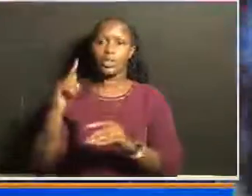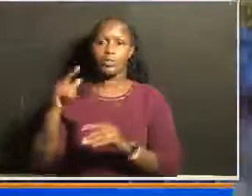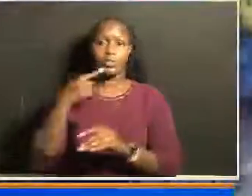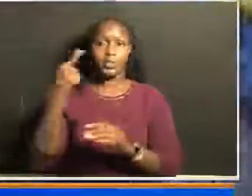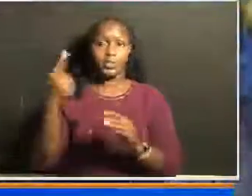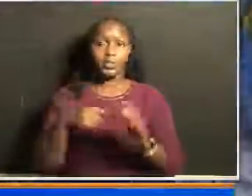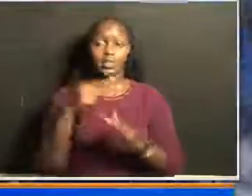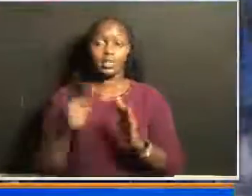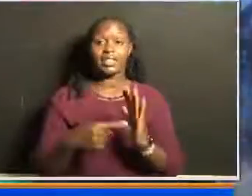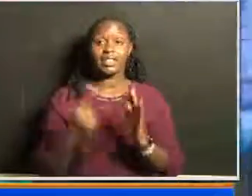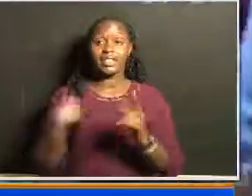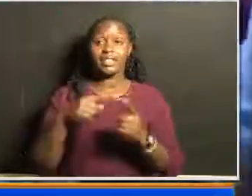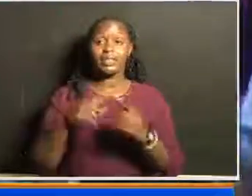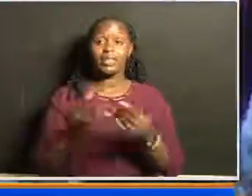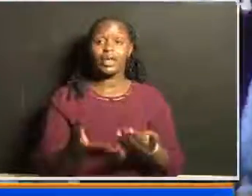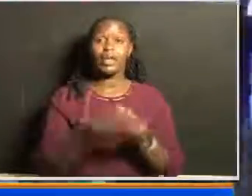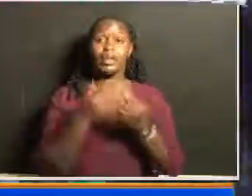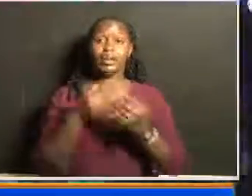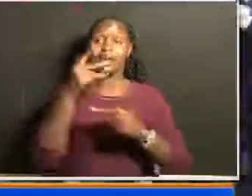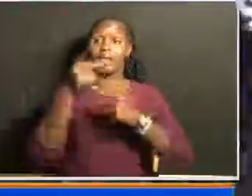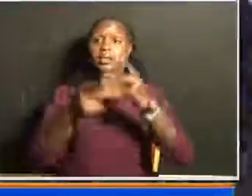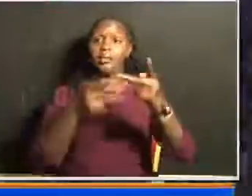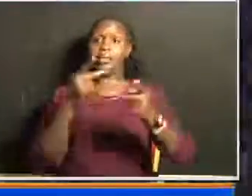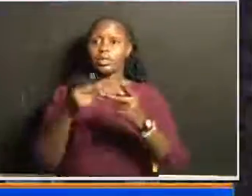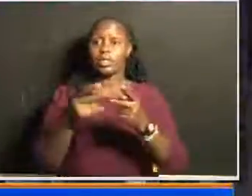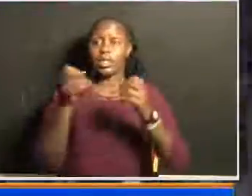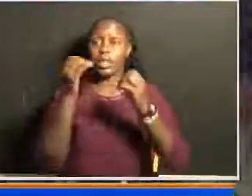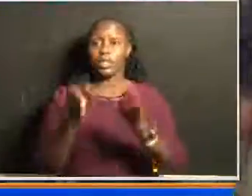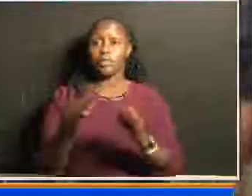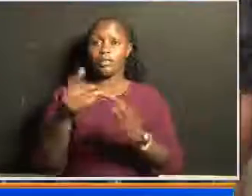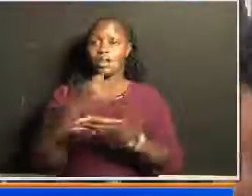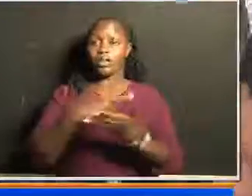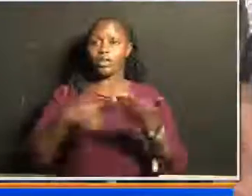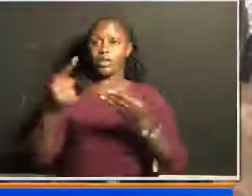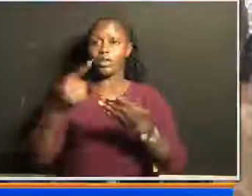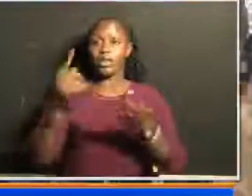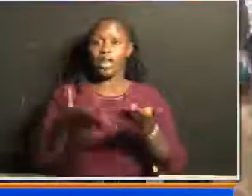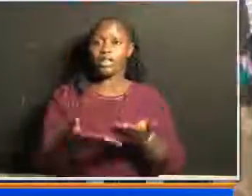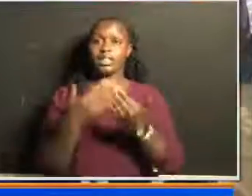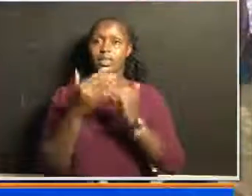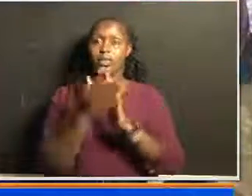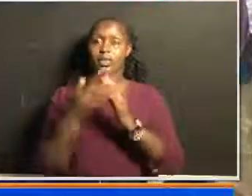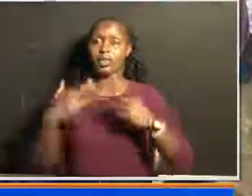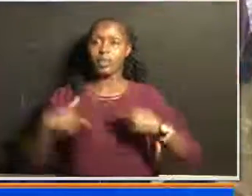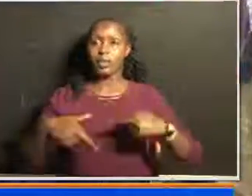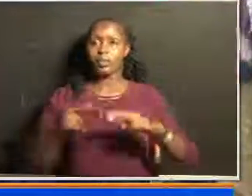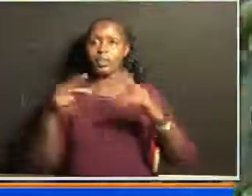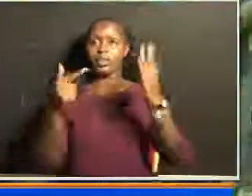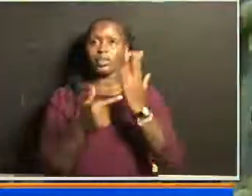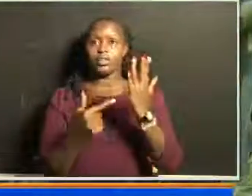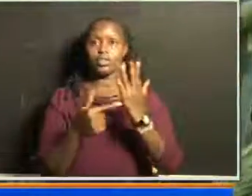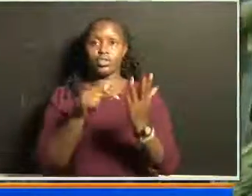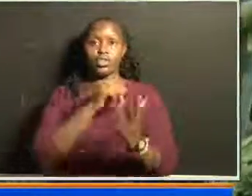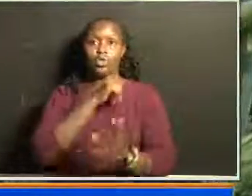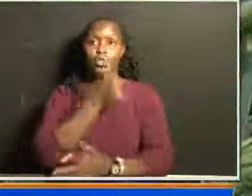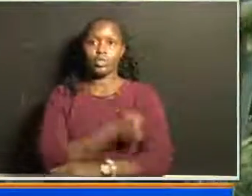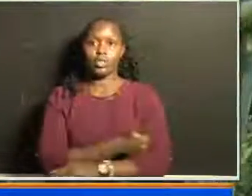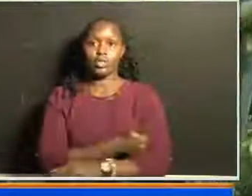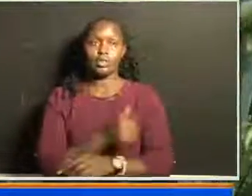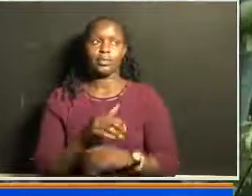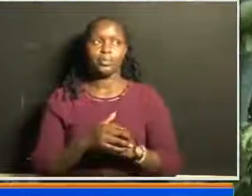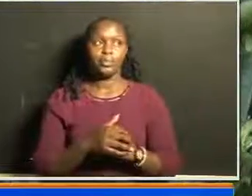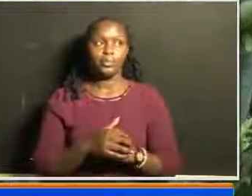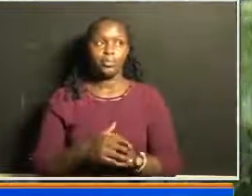will streamline the surrogacy process if regulated by Assisted Reproductive Technology Authority. A number of